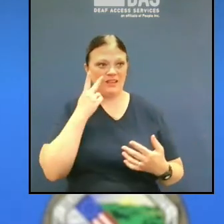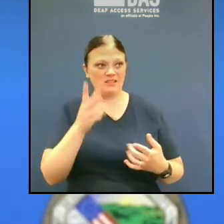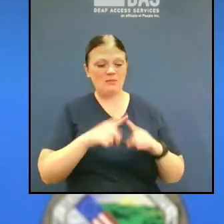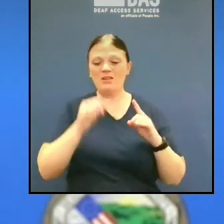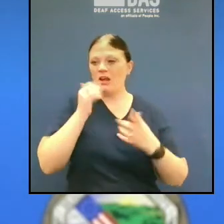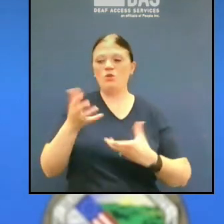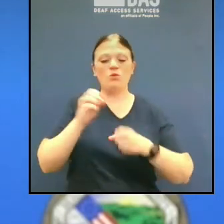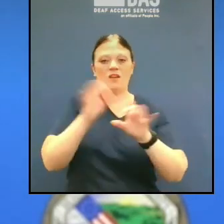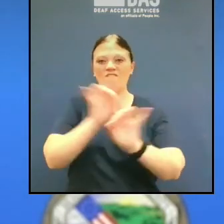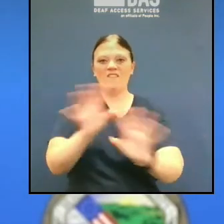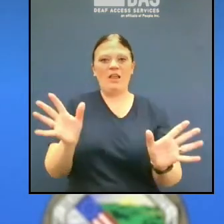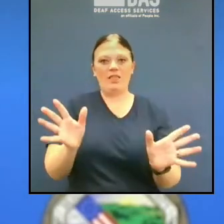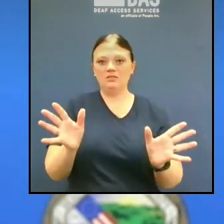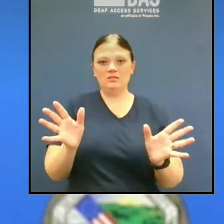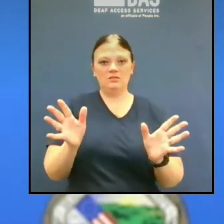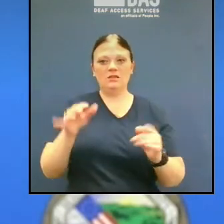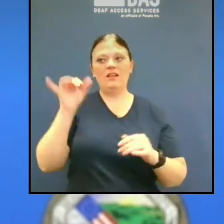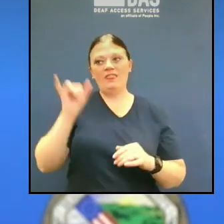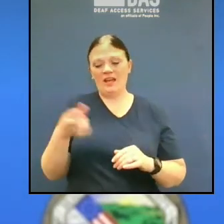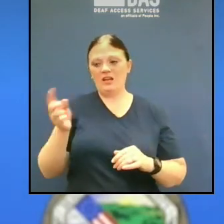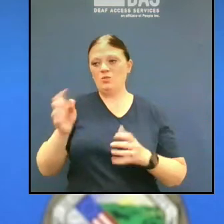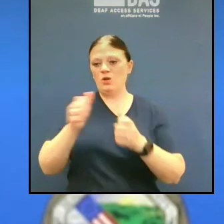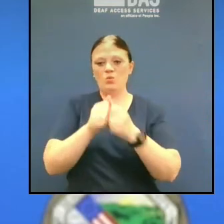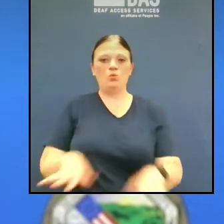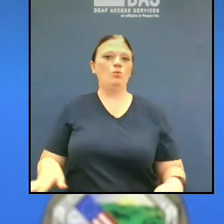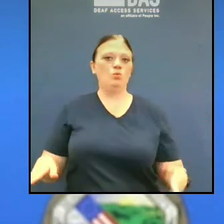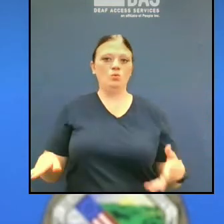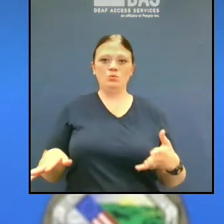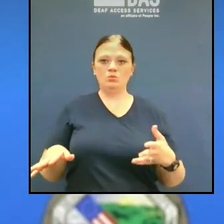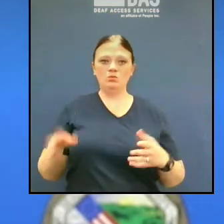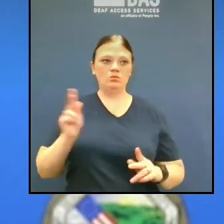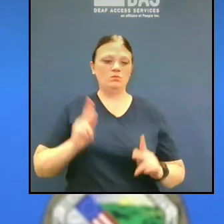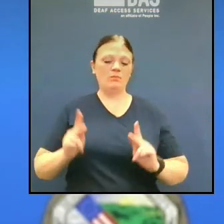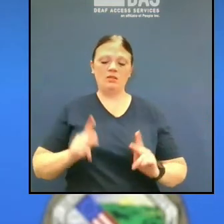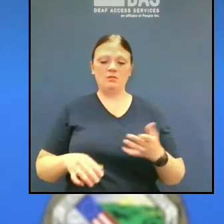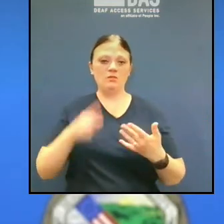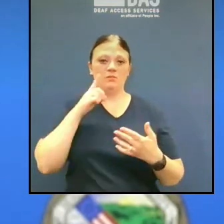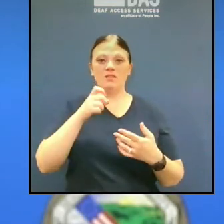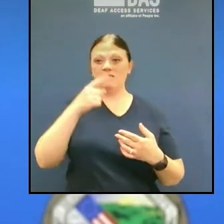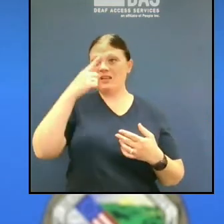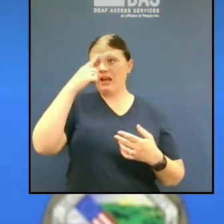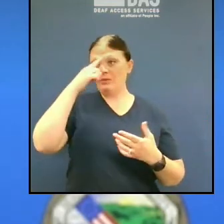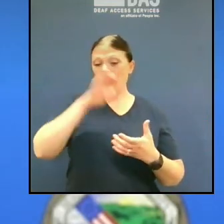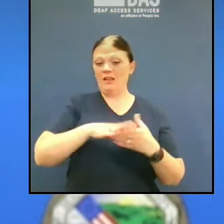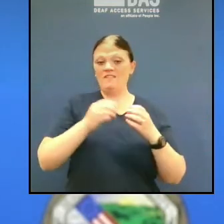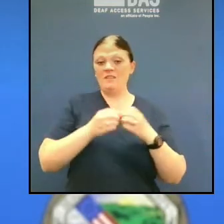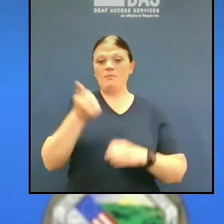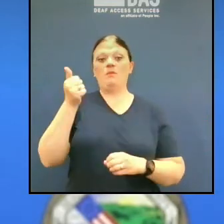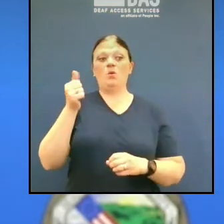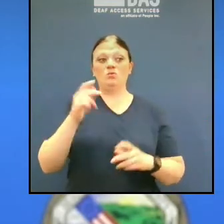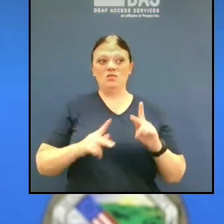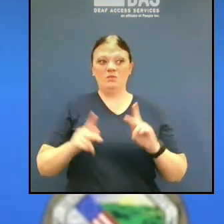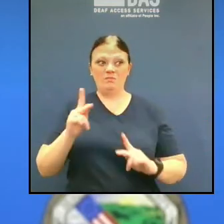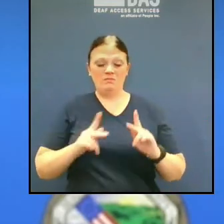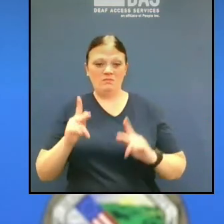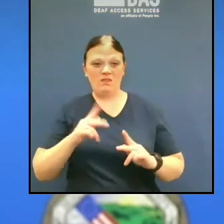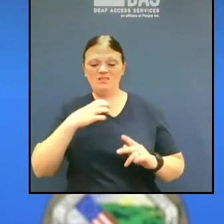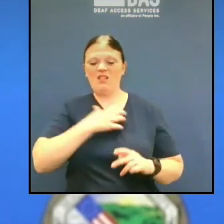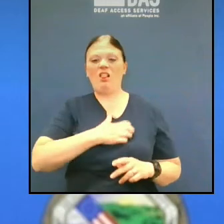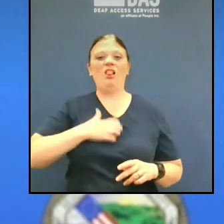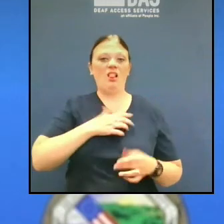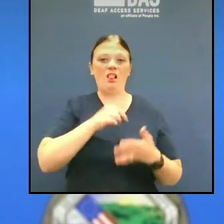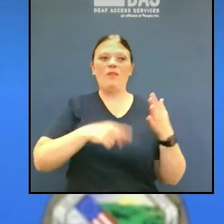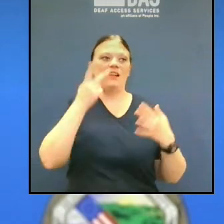to engage in violence. That's where you lose the vast majority of the public, because I believe the vast majority of the public is disgusted on what they saw